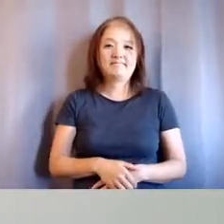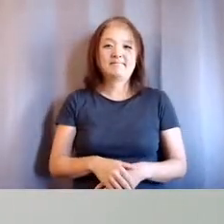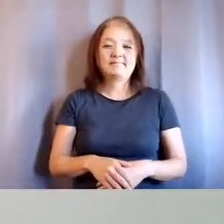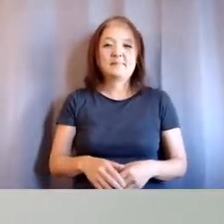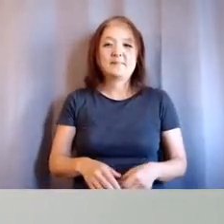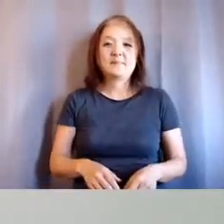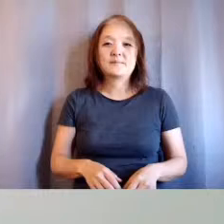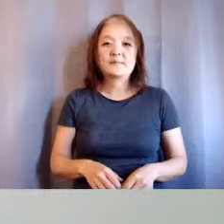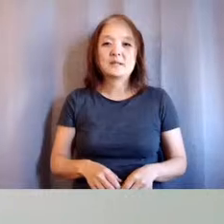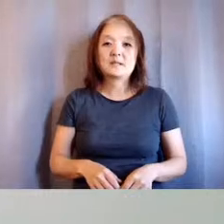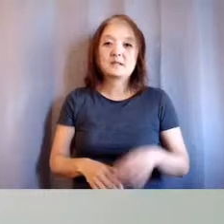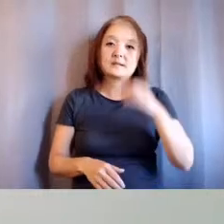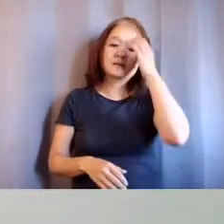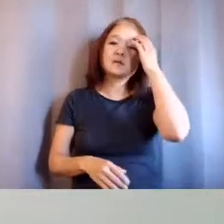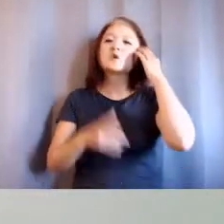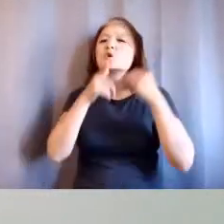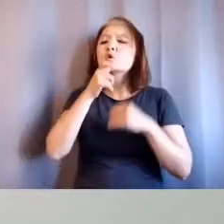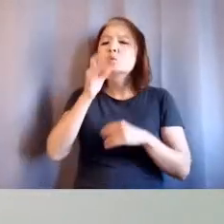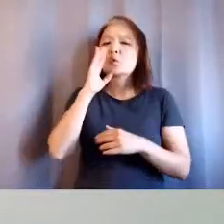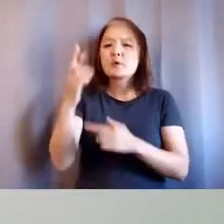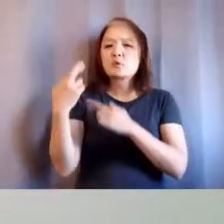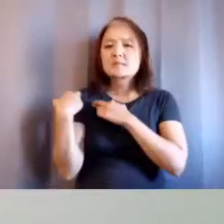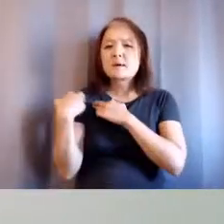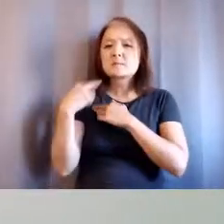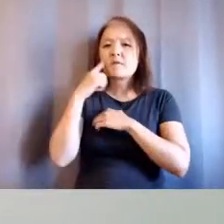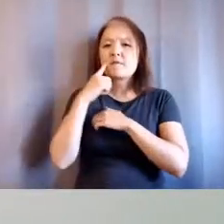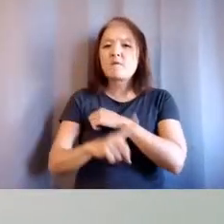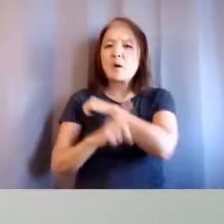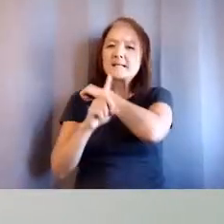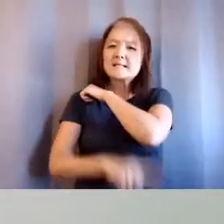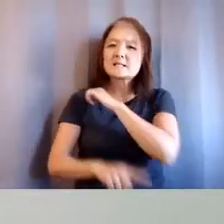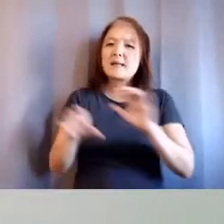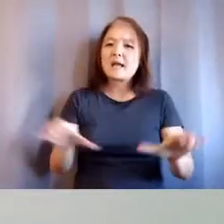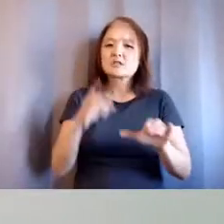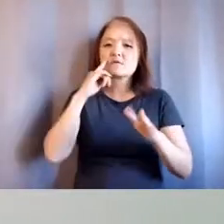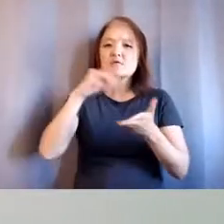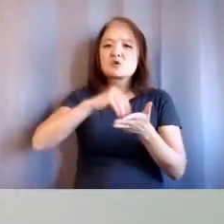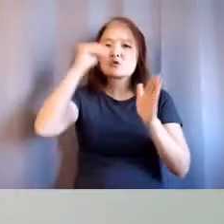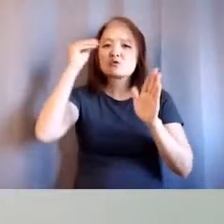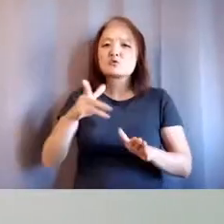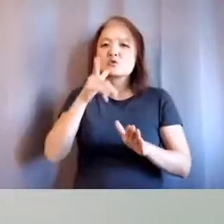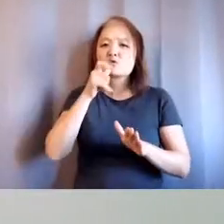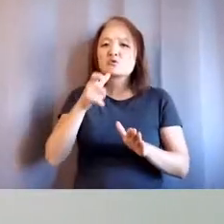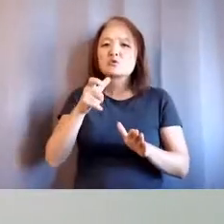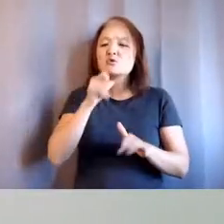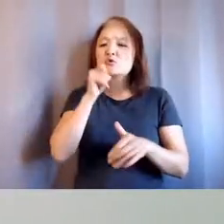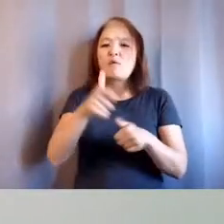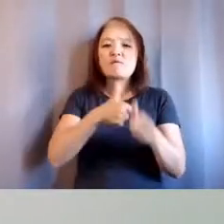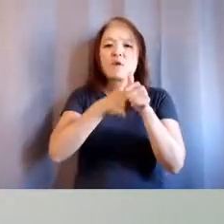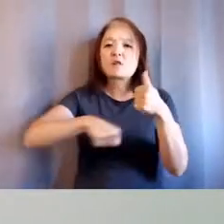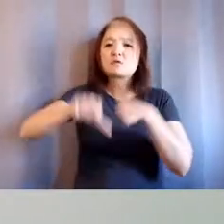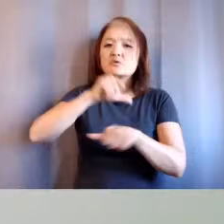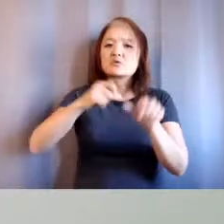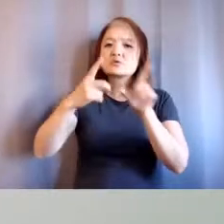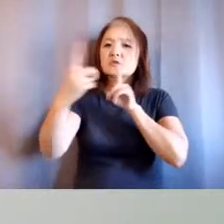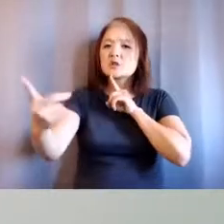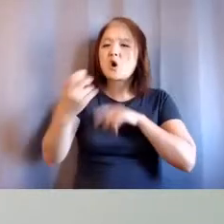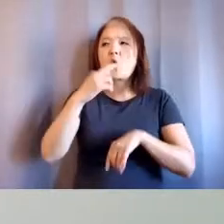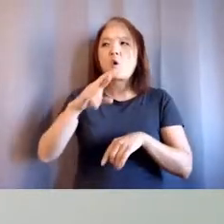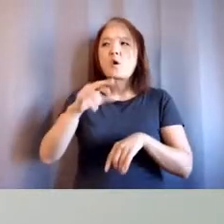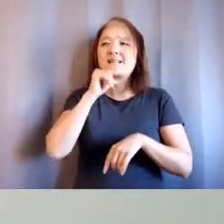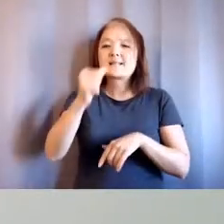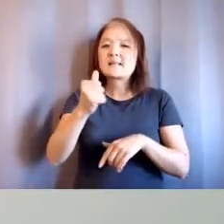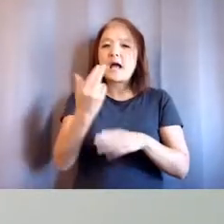Who will be responsible for disciplinary actions for students who break social distancing or mask wearing guidelines or